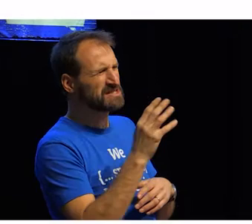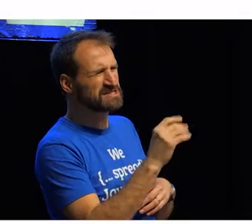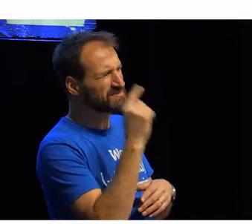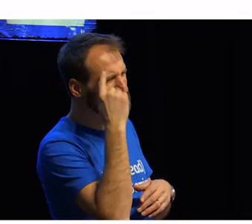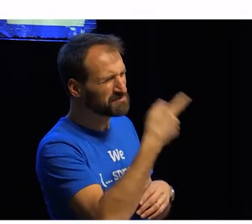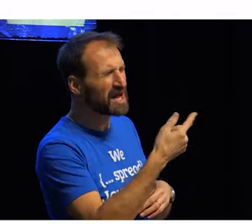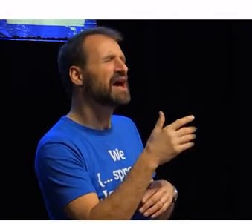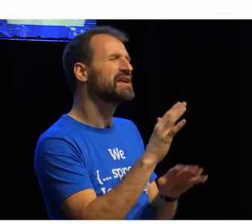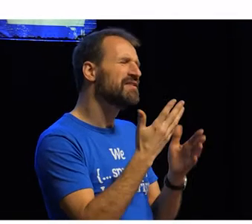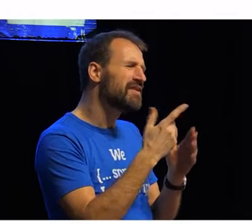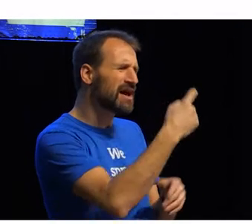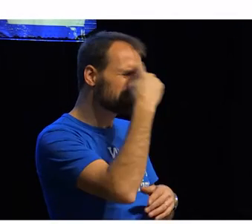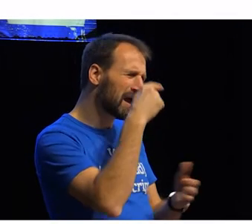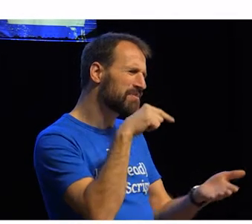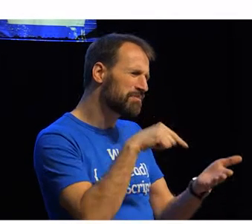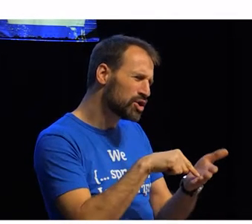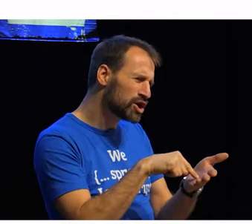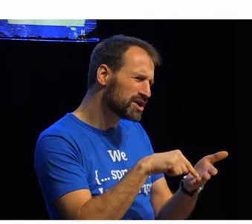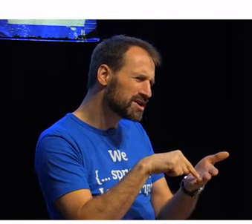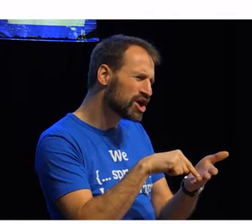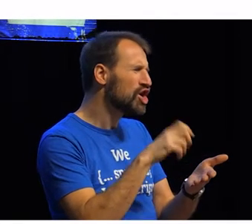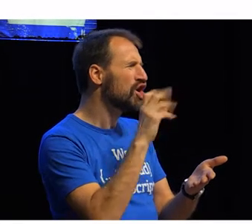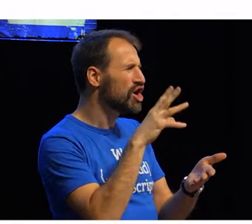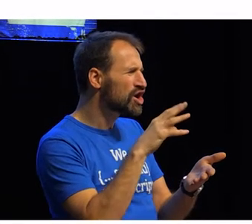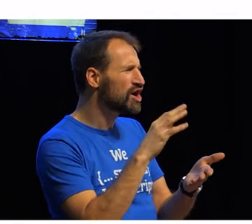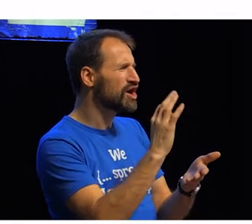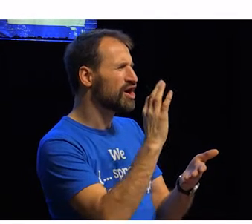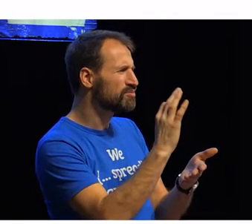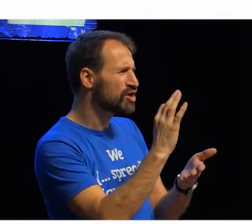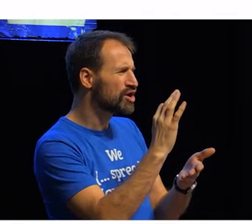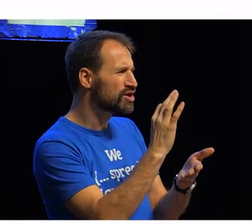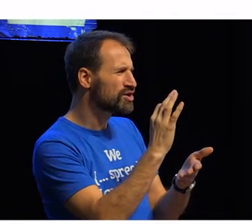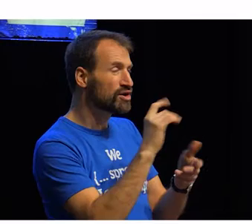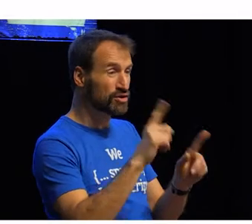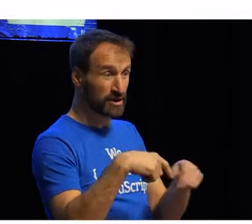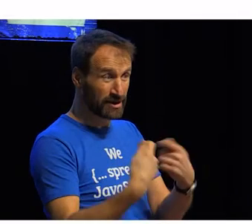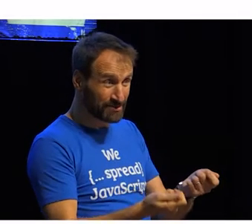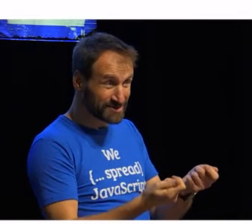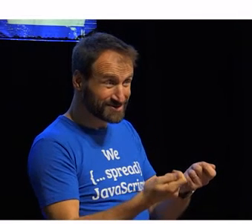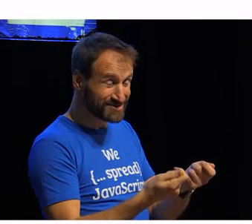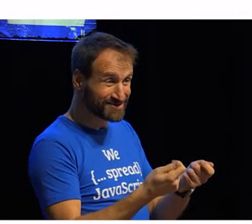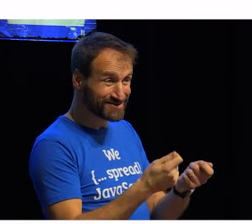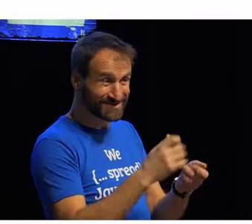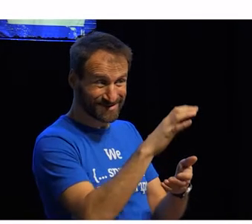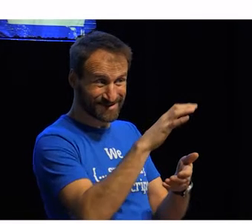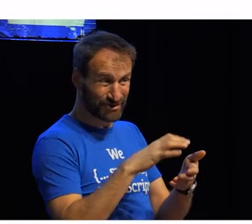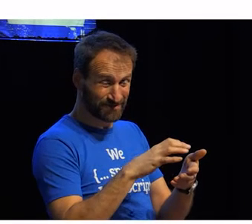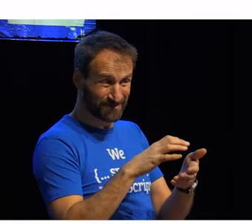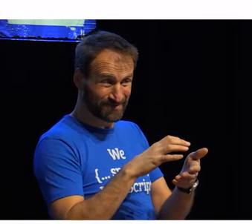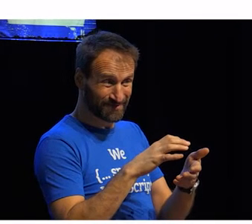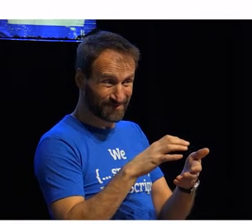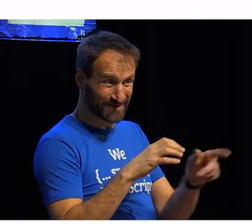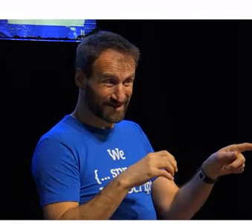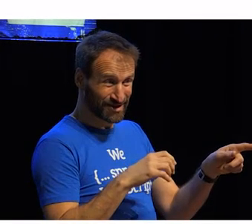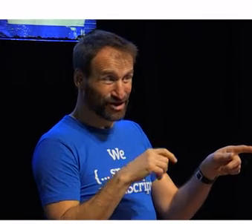a Colin and they would pull a call in there and then the remainder of that is just script and this is a valid